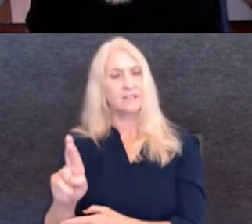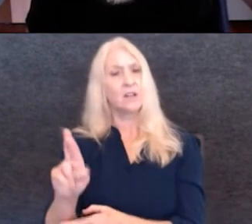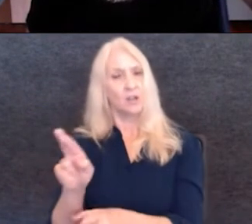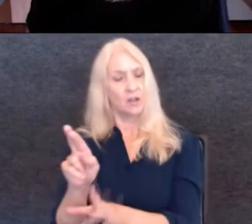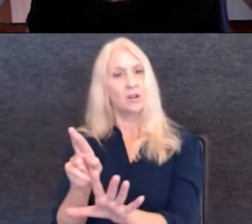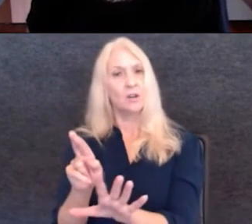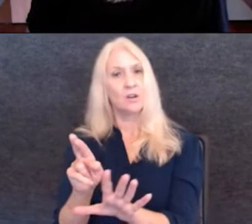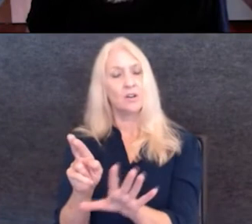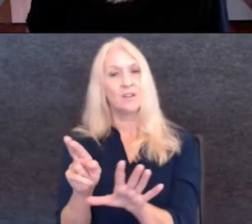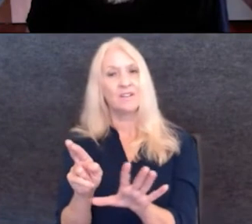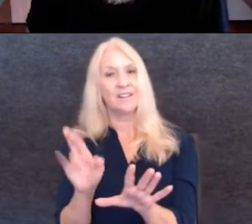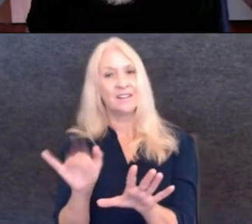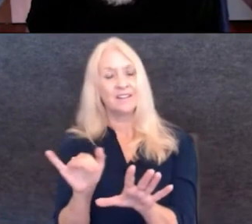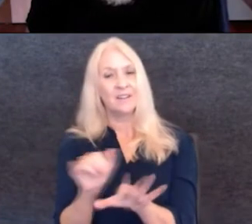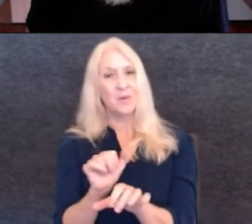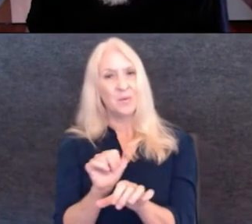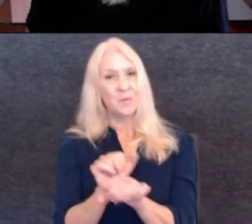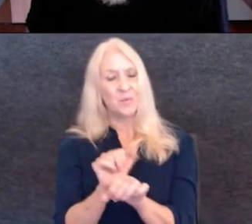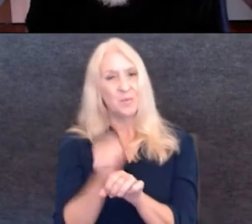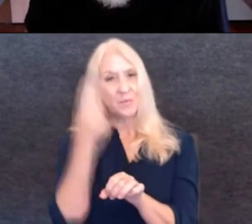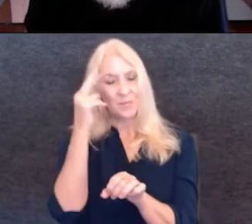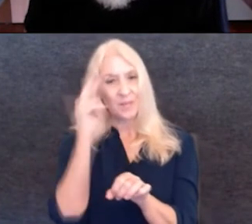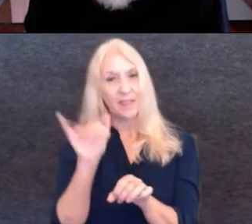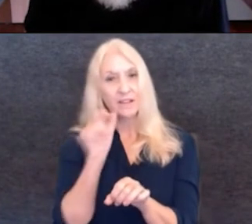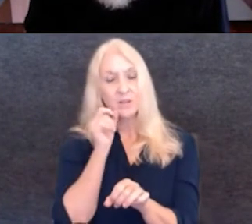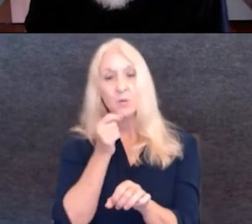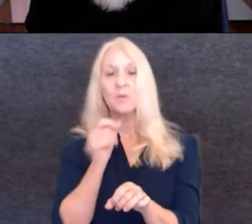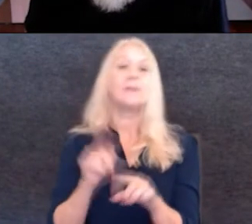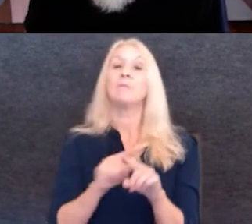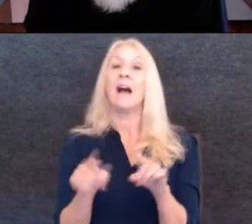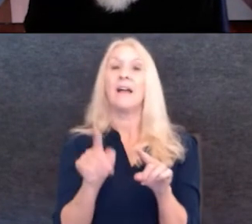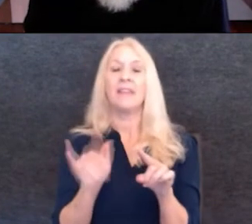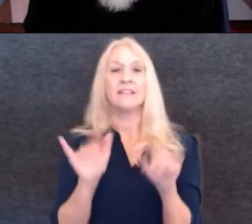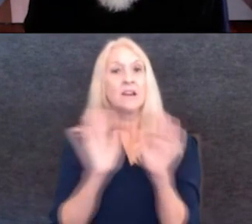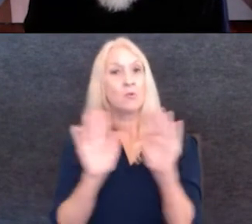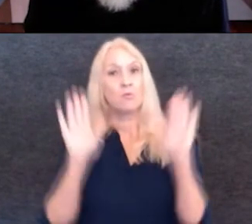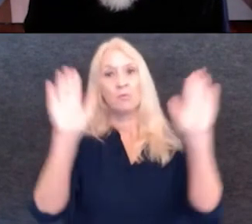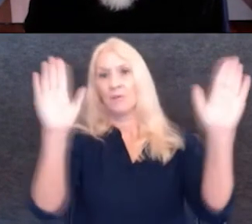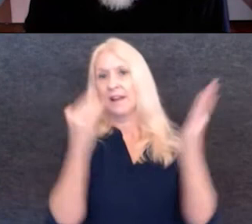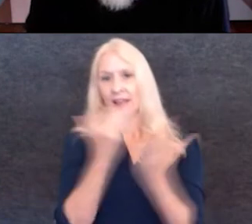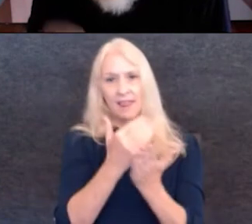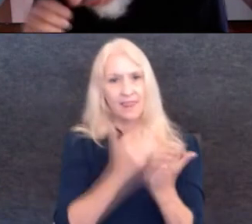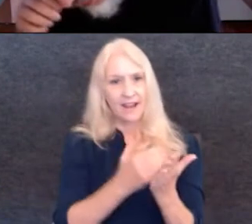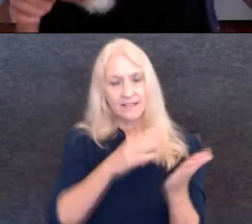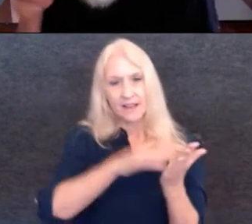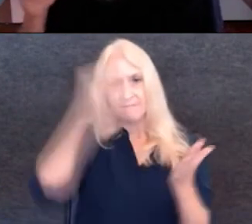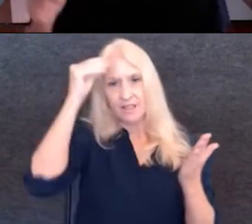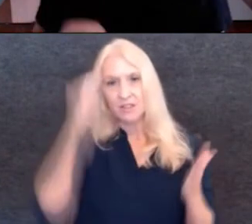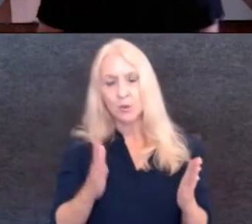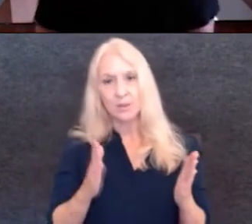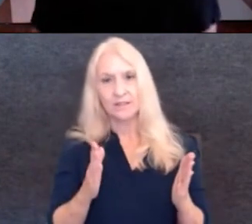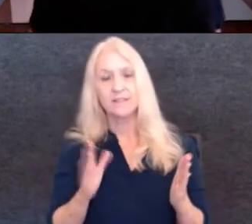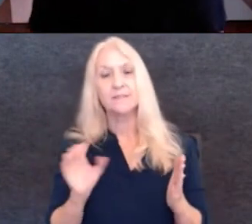So guys, that's so cool. That's yeah, so cool. Yeah. But that's a great lesson for the students, which is,